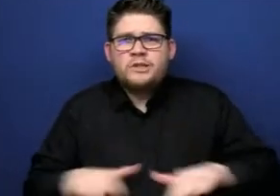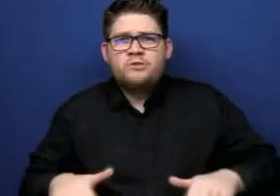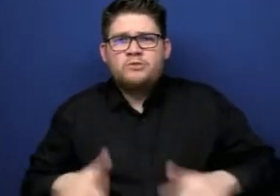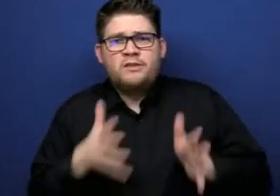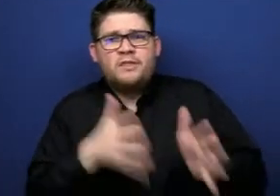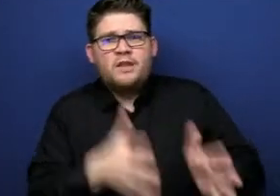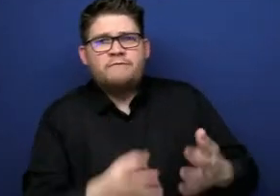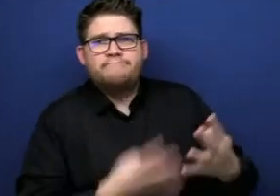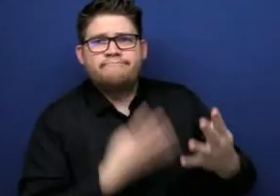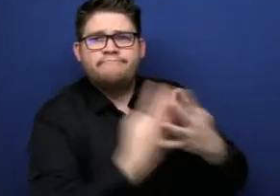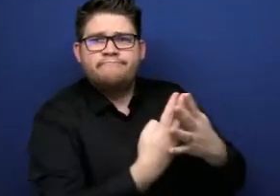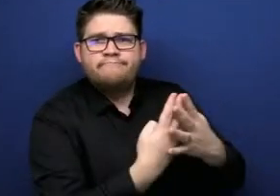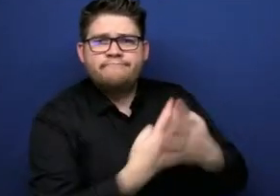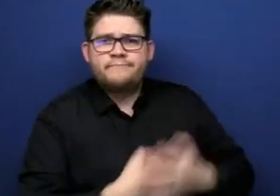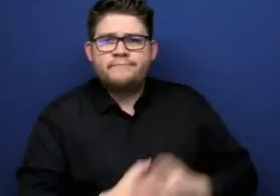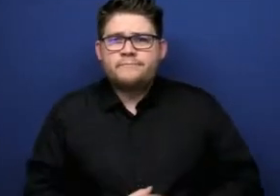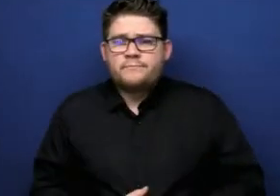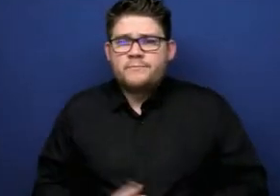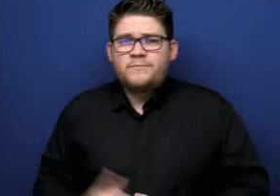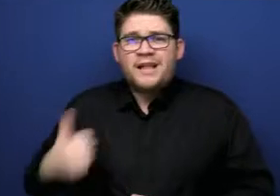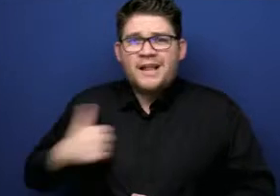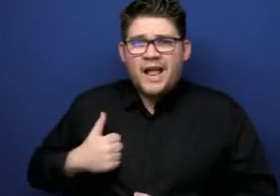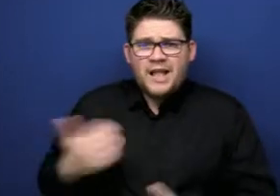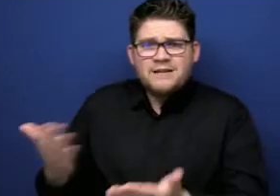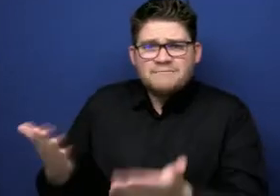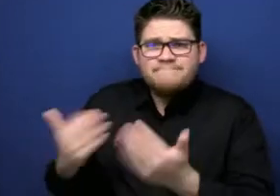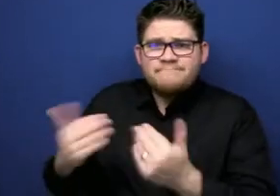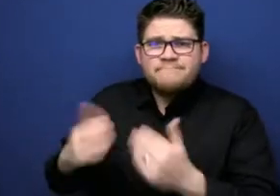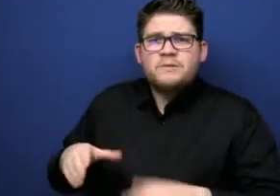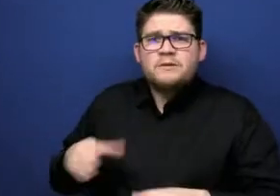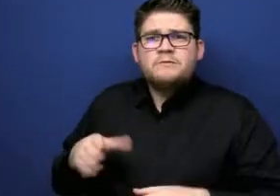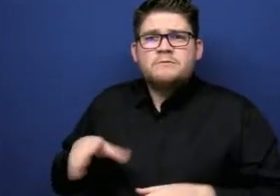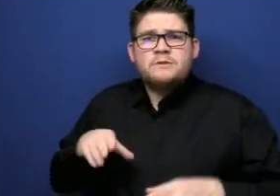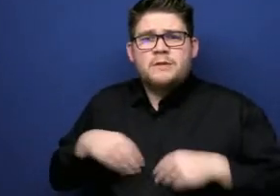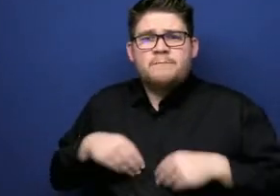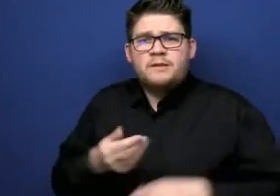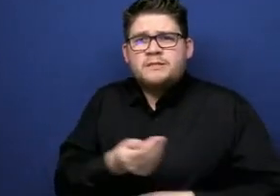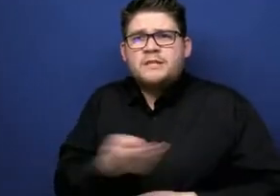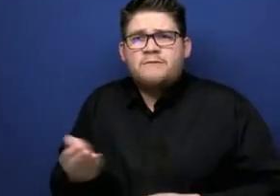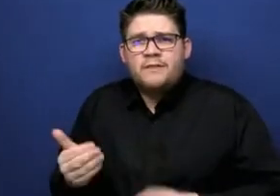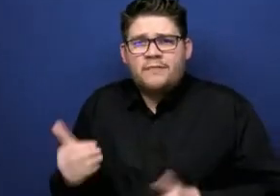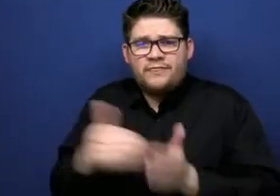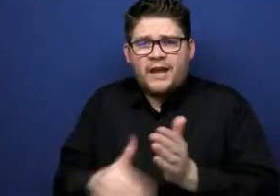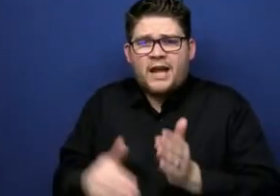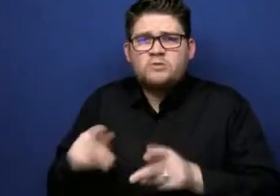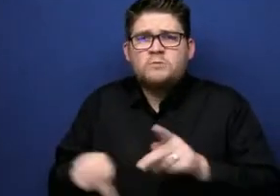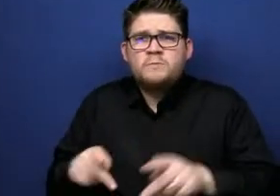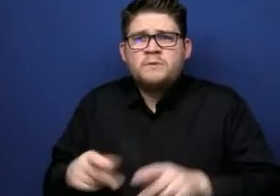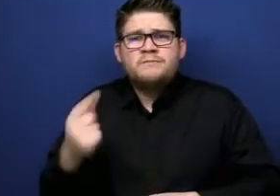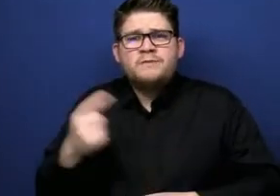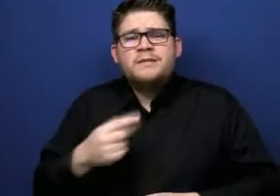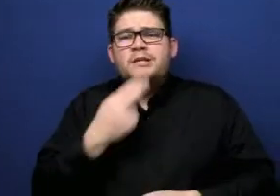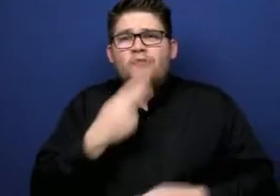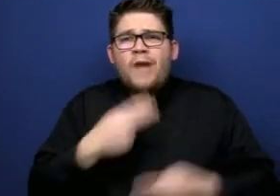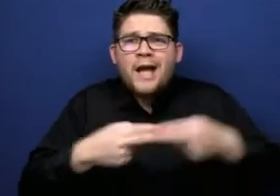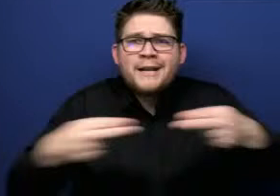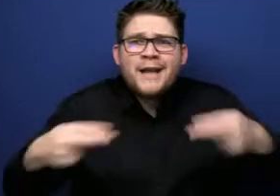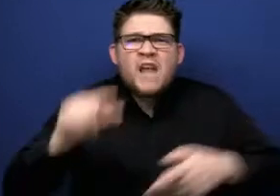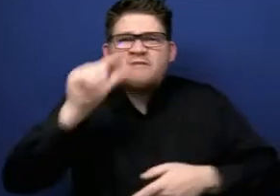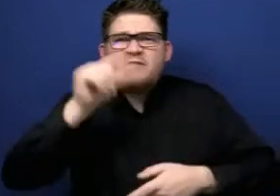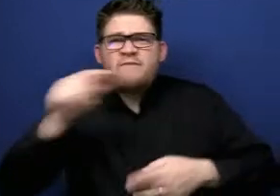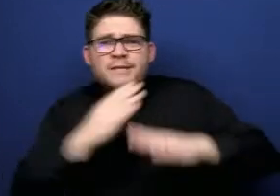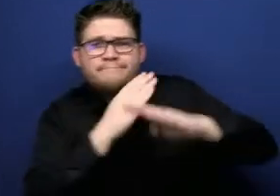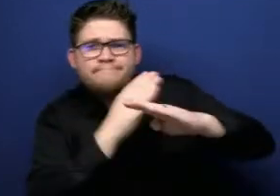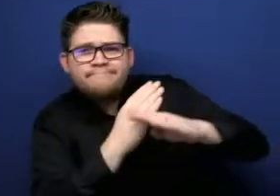thousands. Bureaucratic entanglements, plus an unhealthy dose of anti-Semitism, prevented